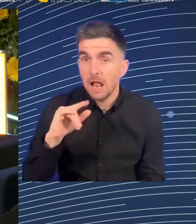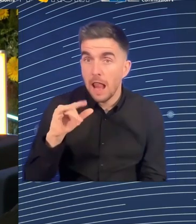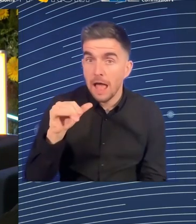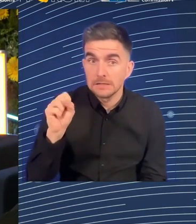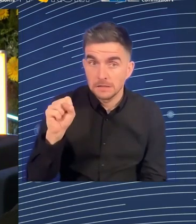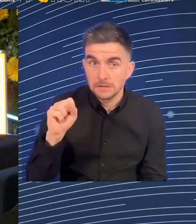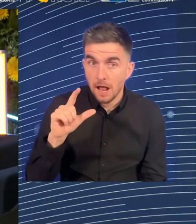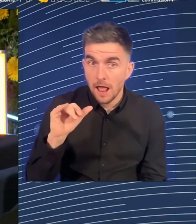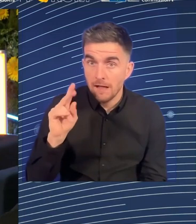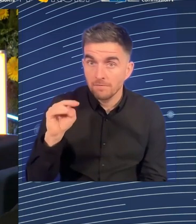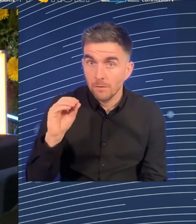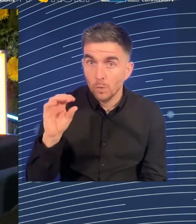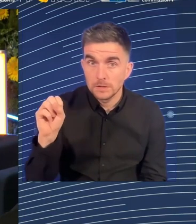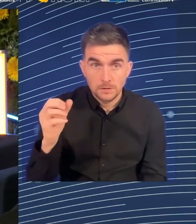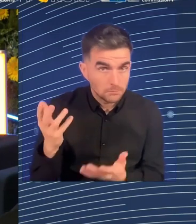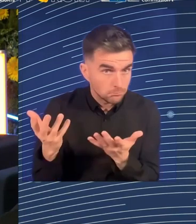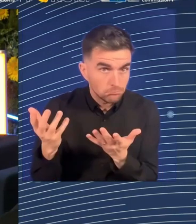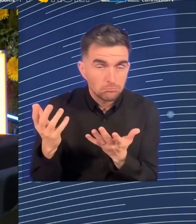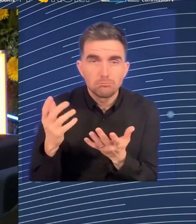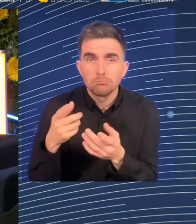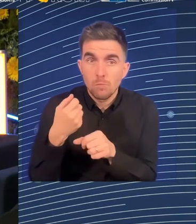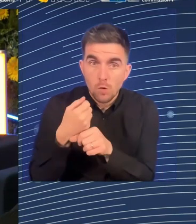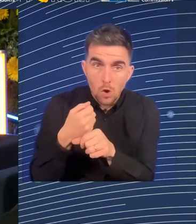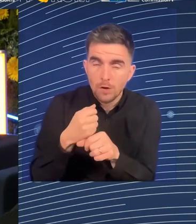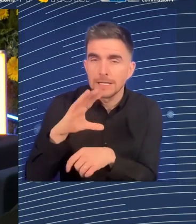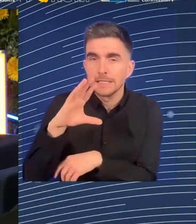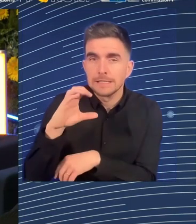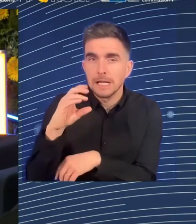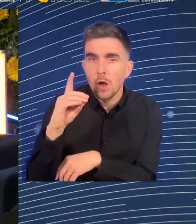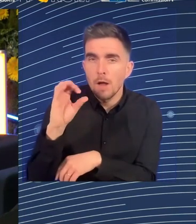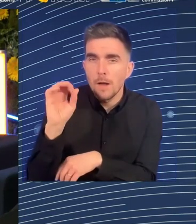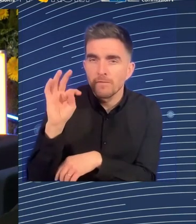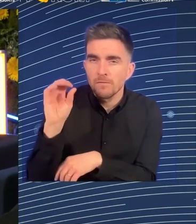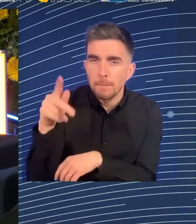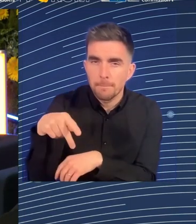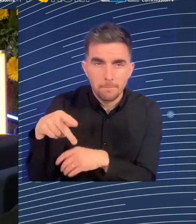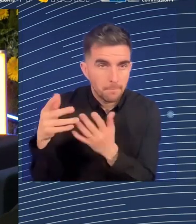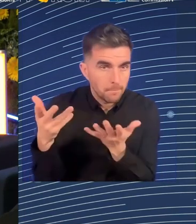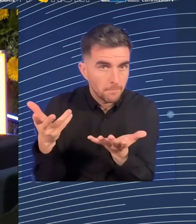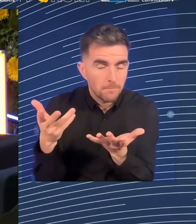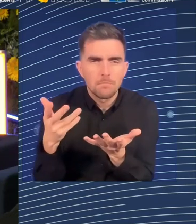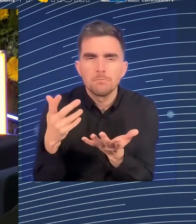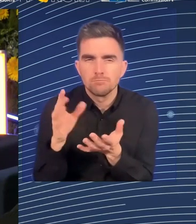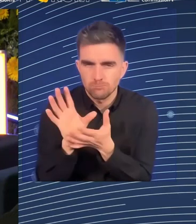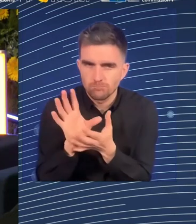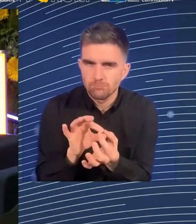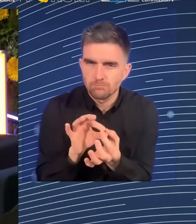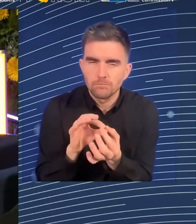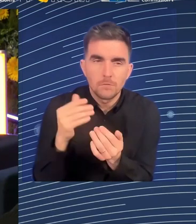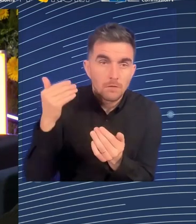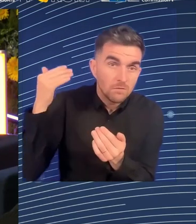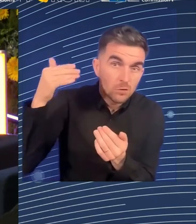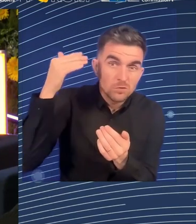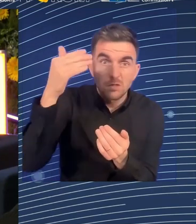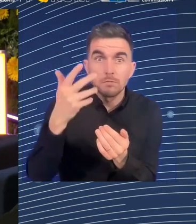we bear in mind the twin transition, which we have not yet really touched upon in this discussion, what